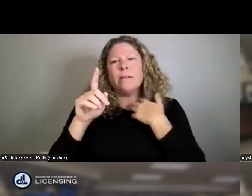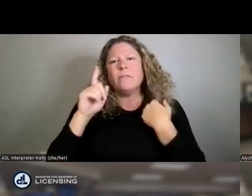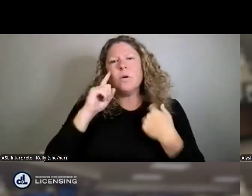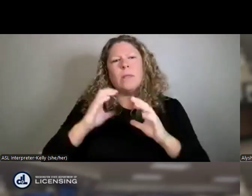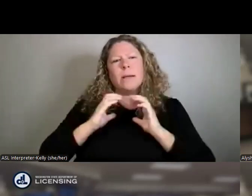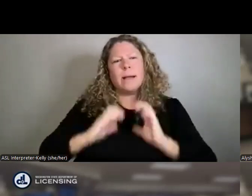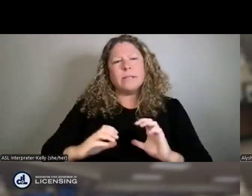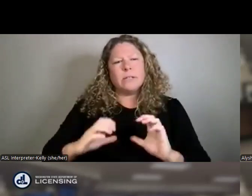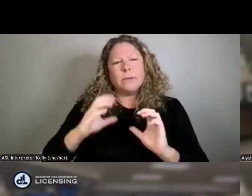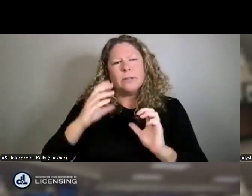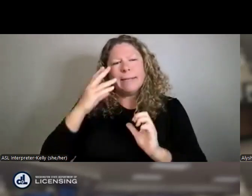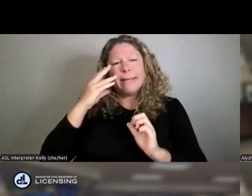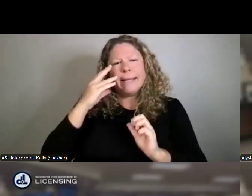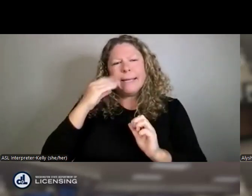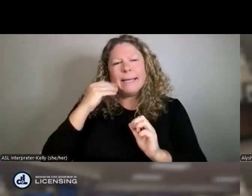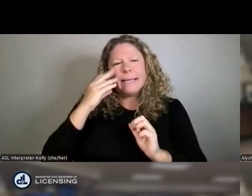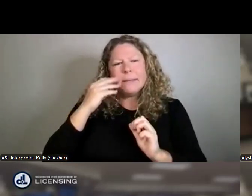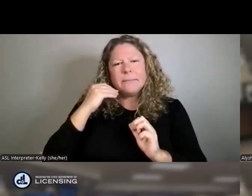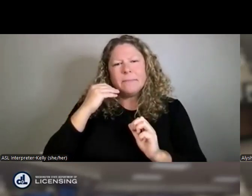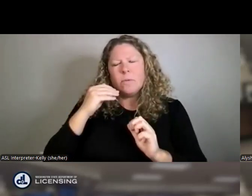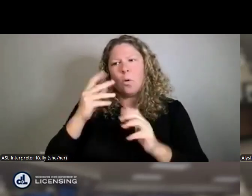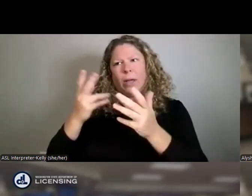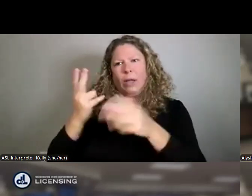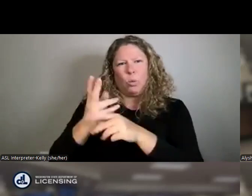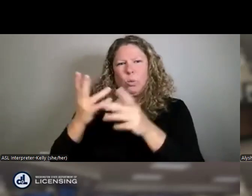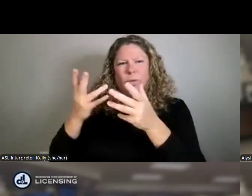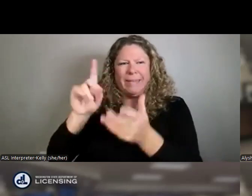we started out with existing data that we already had.